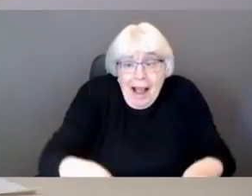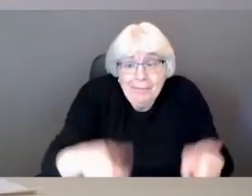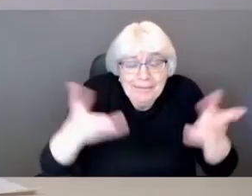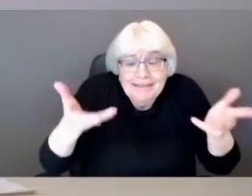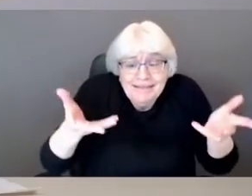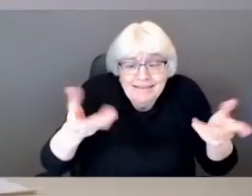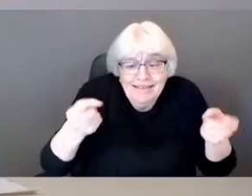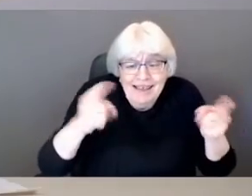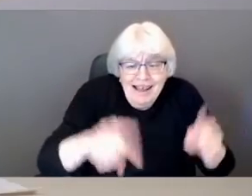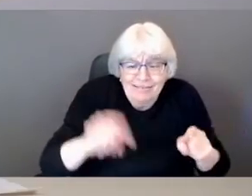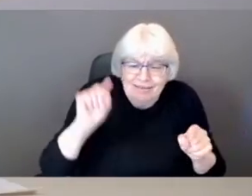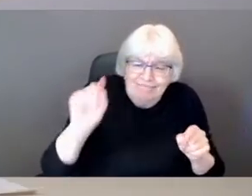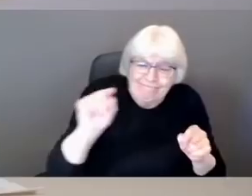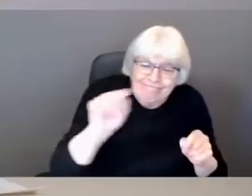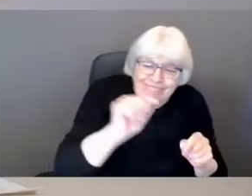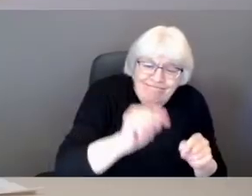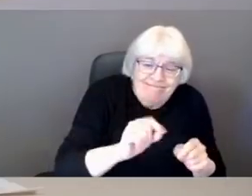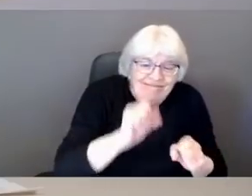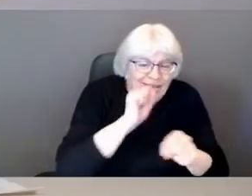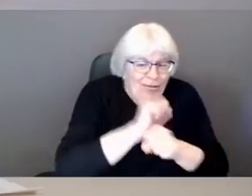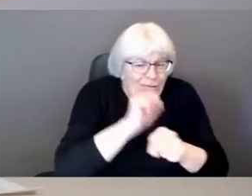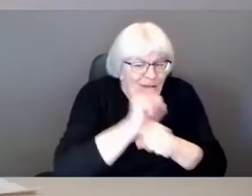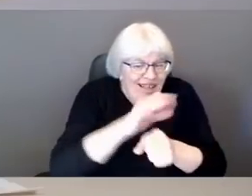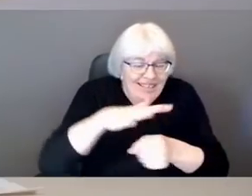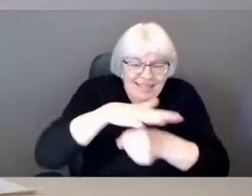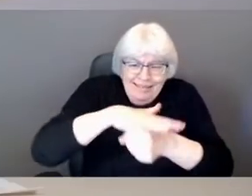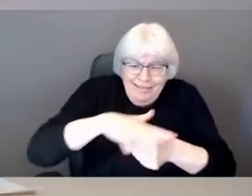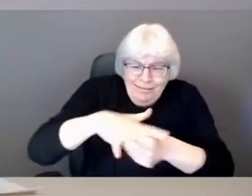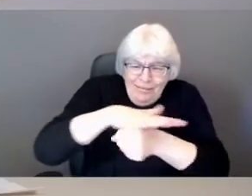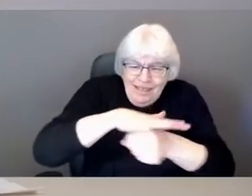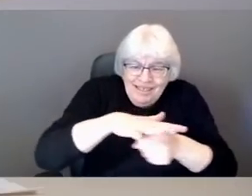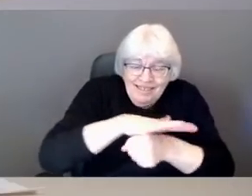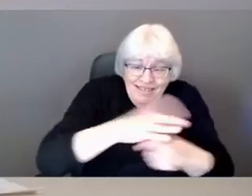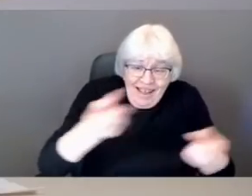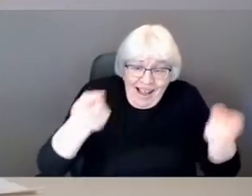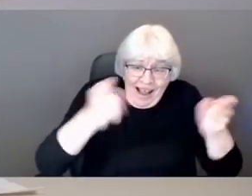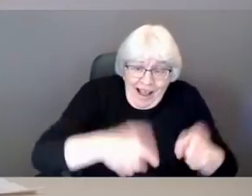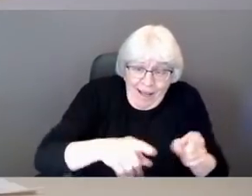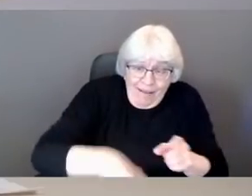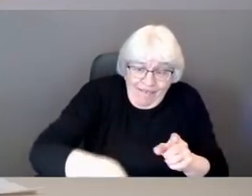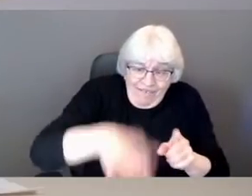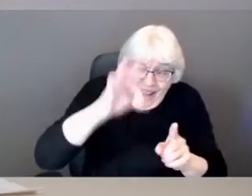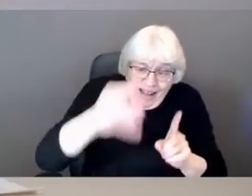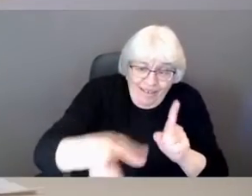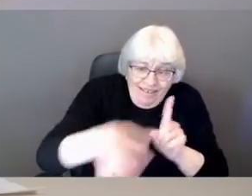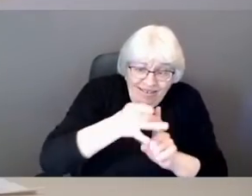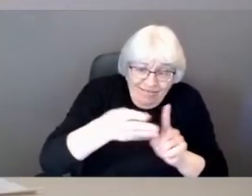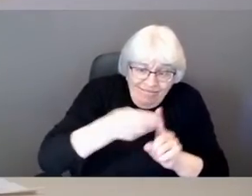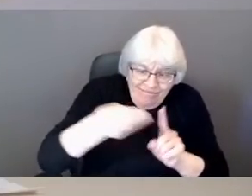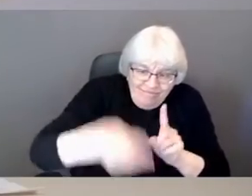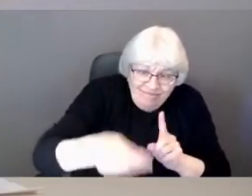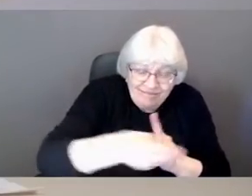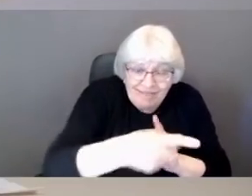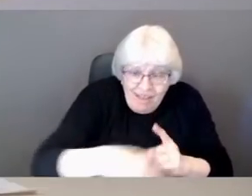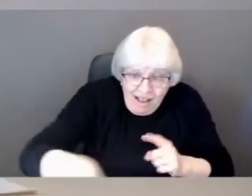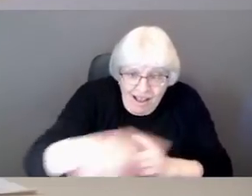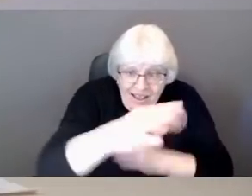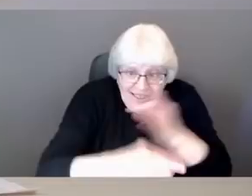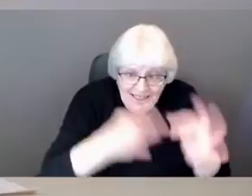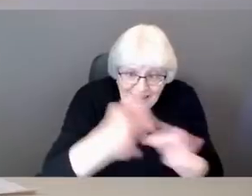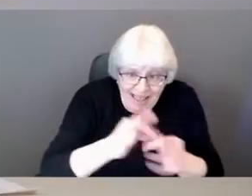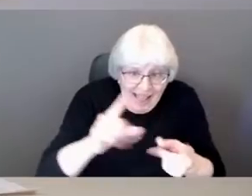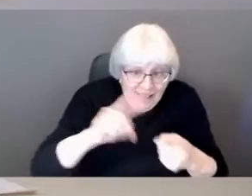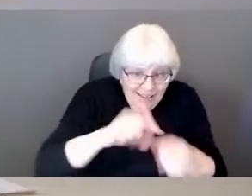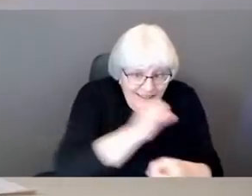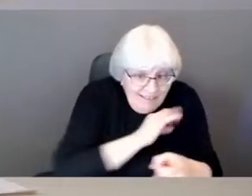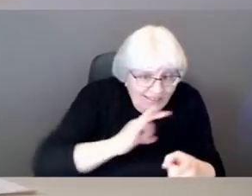workplaces as well. We would do testing of certain staff, identify where someone was working, what